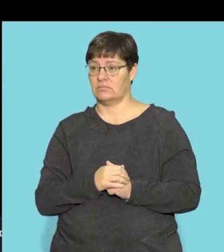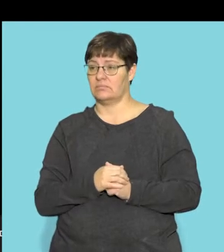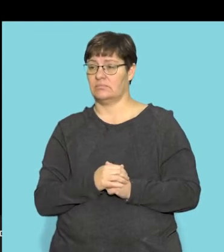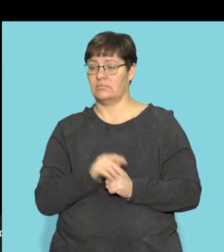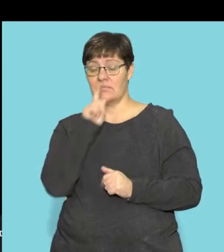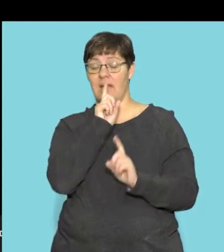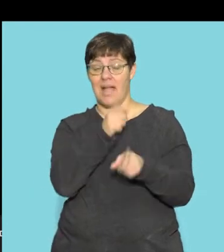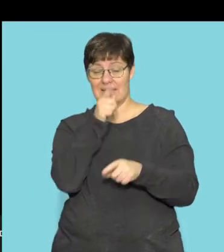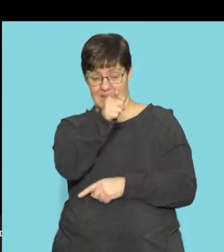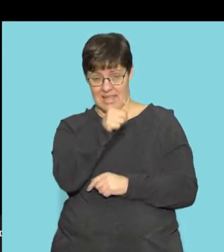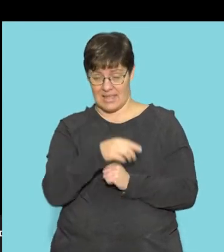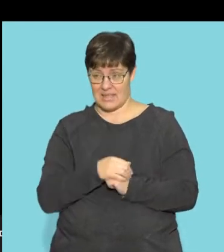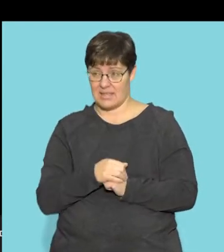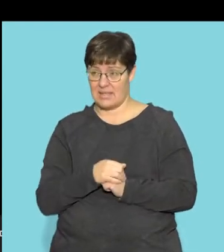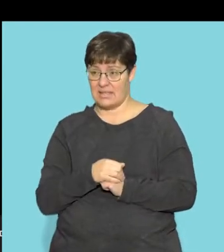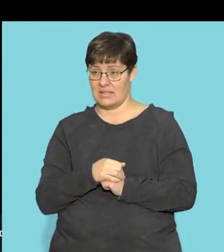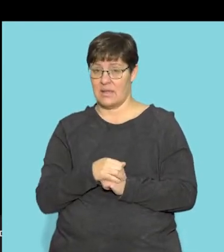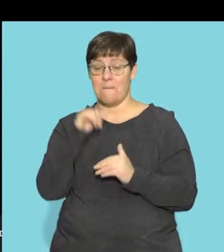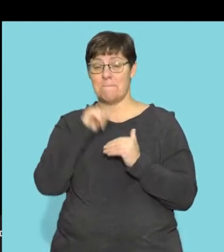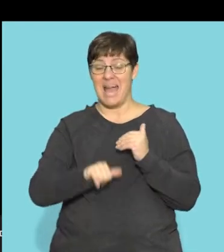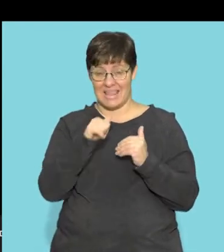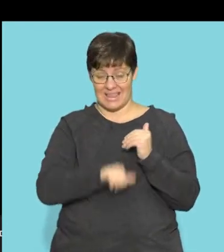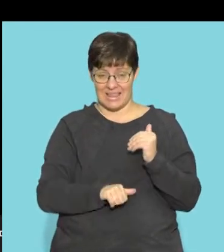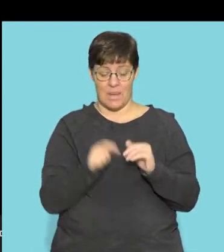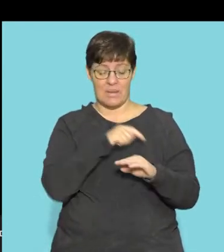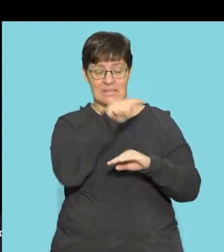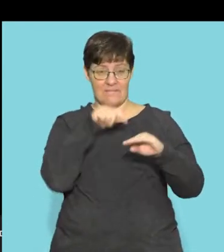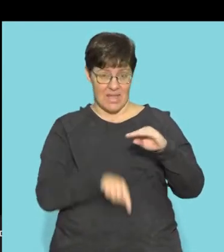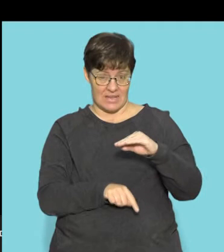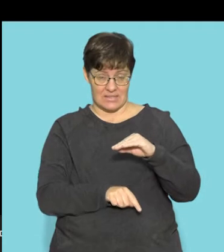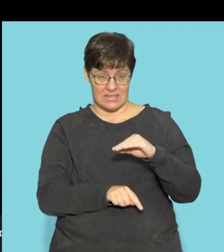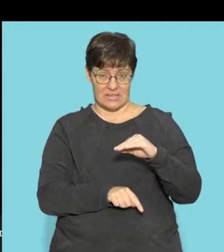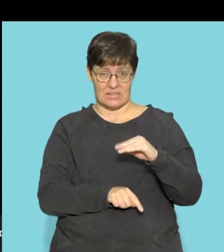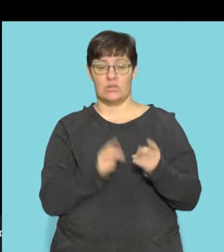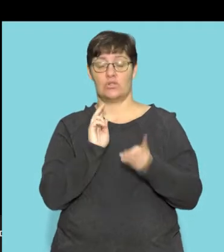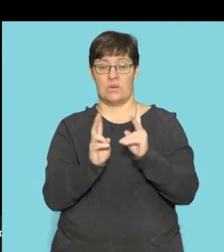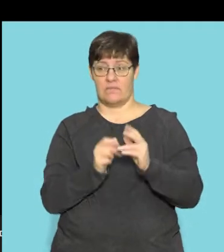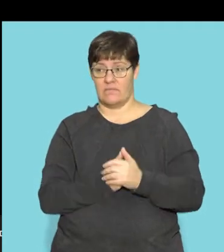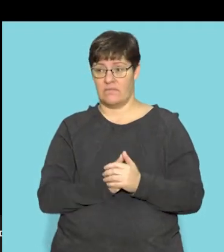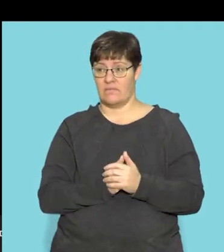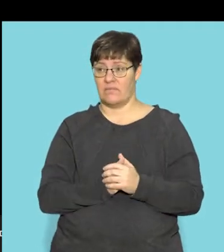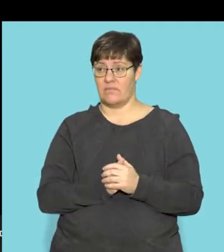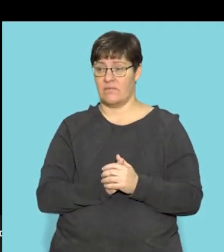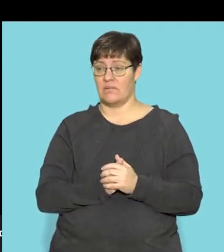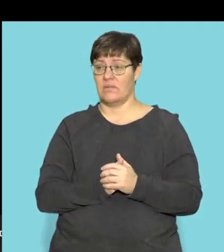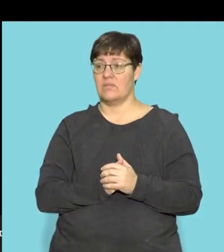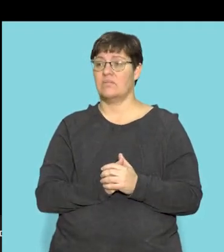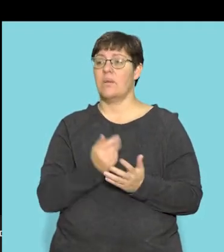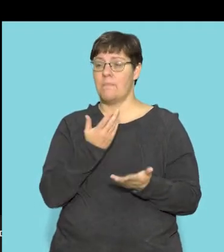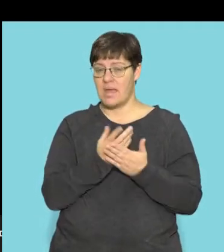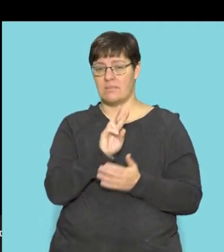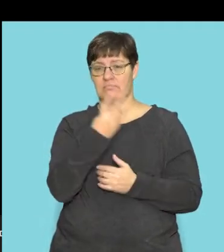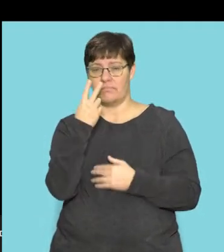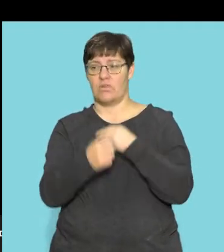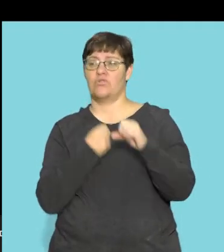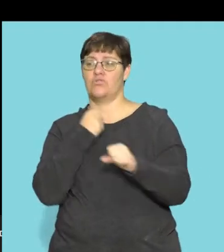this answer here, this is months. I need to divide this by 12, right? In order to convert it to